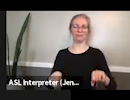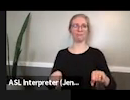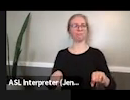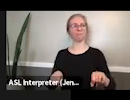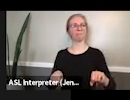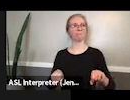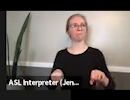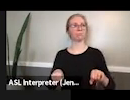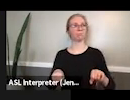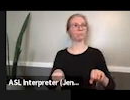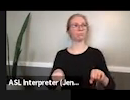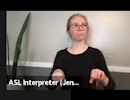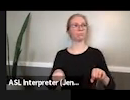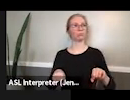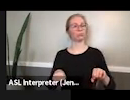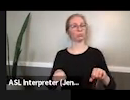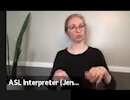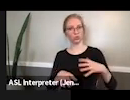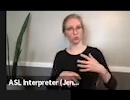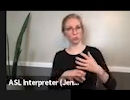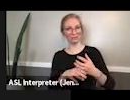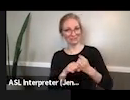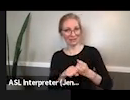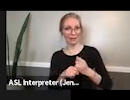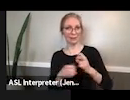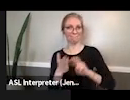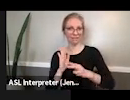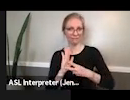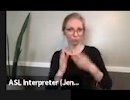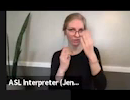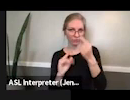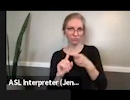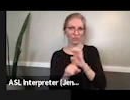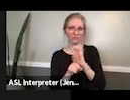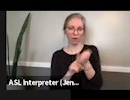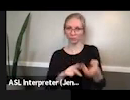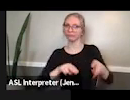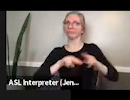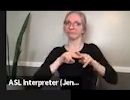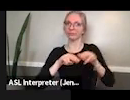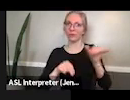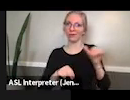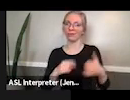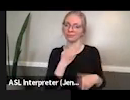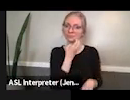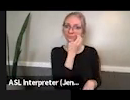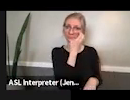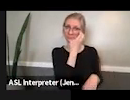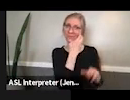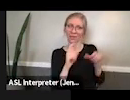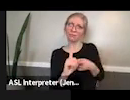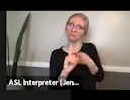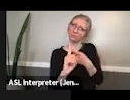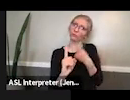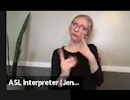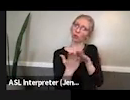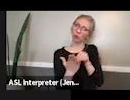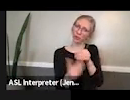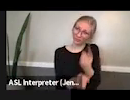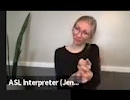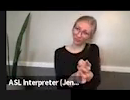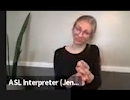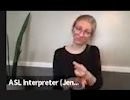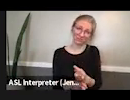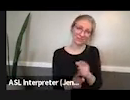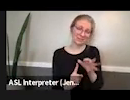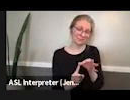to gain meaningful information from the environment. And that's what learning is all about, right? I think especially in early